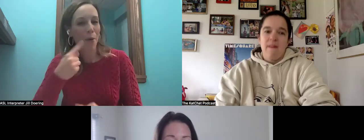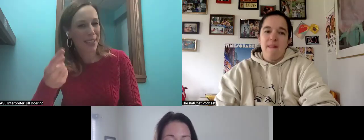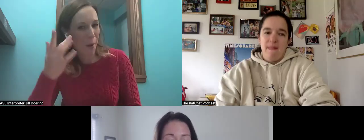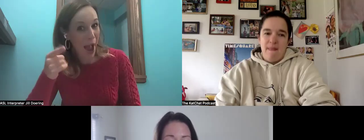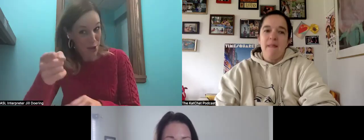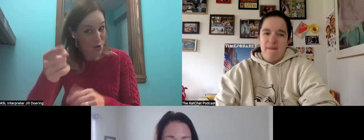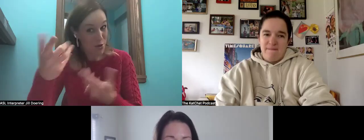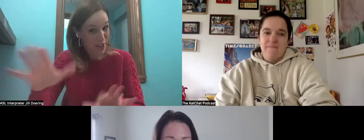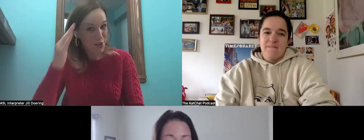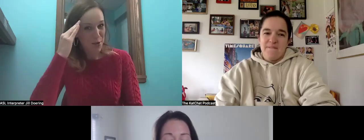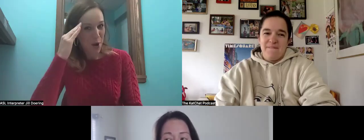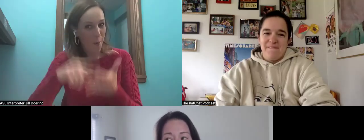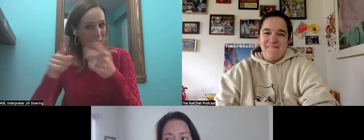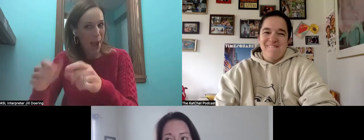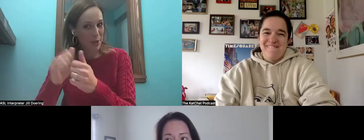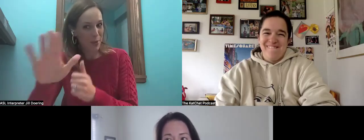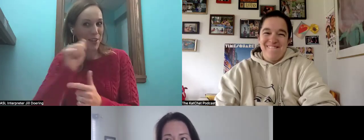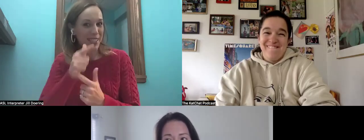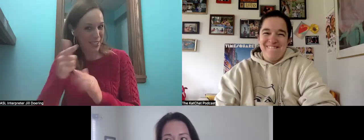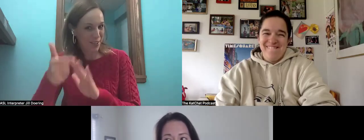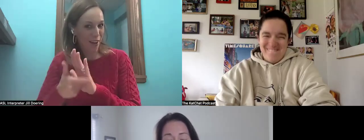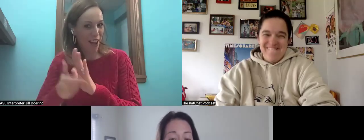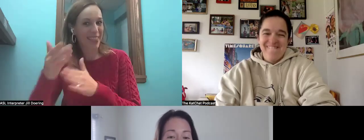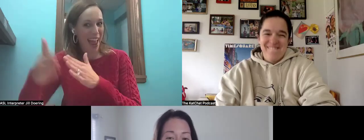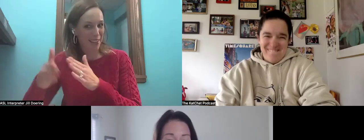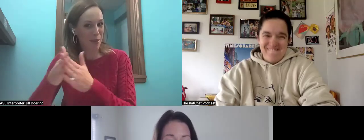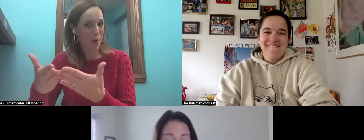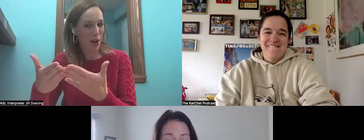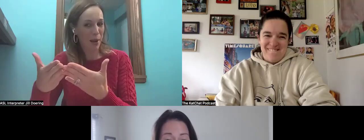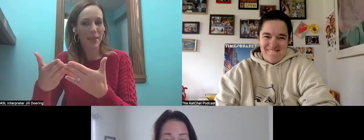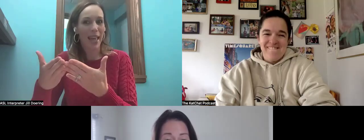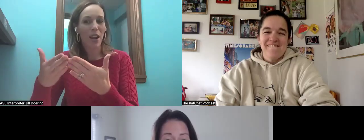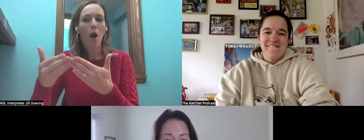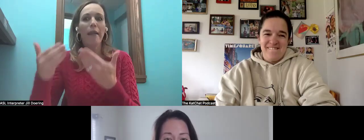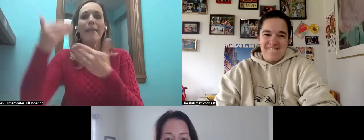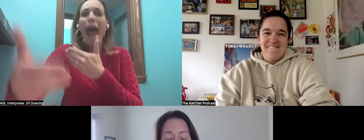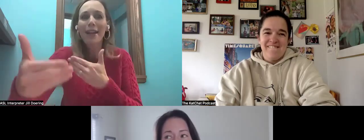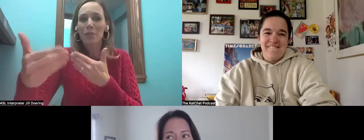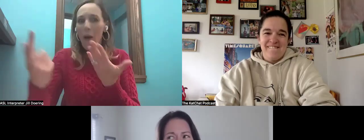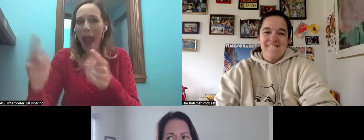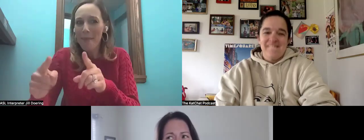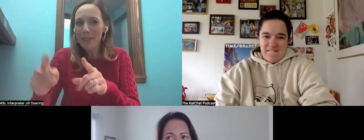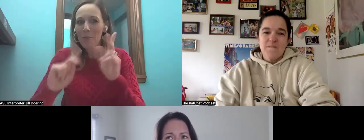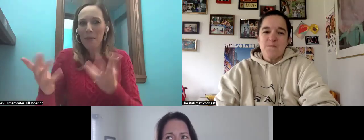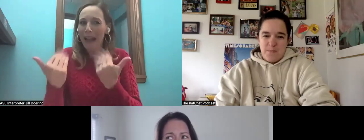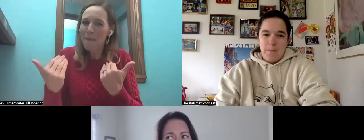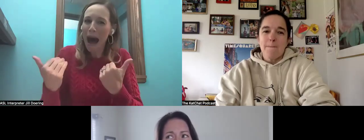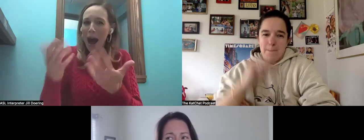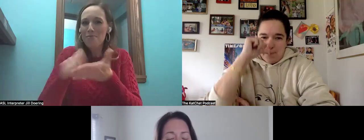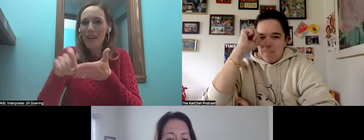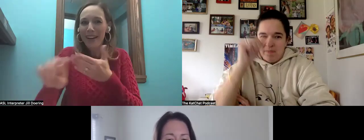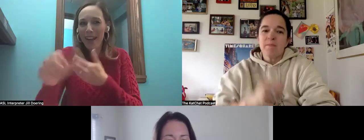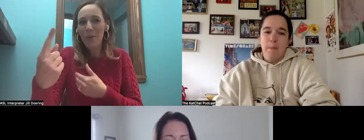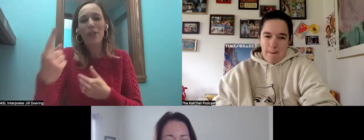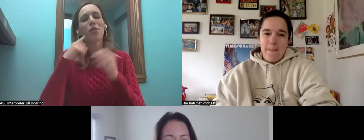the end with her sister-in-law, and what happens then? What does she do? So there's so many different sequels